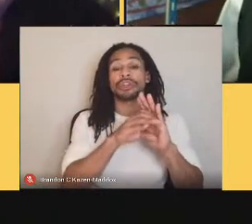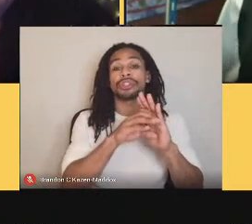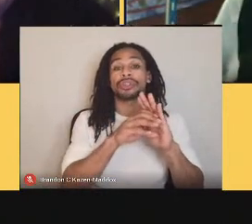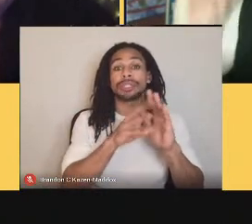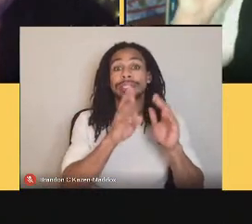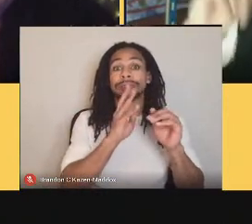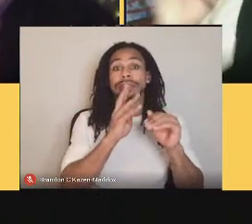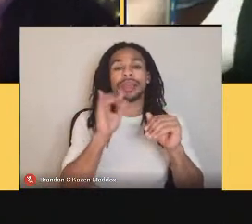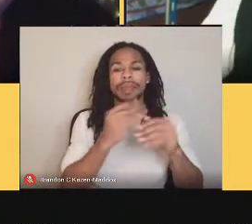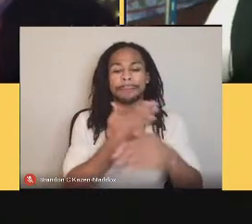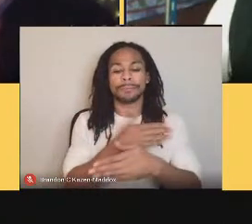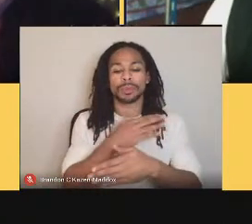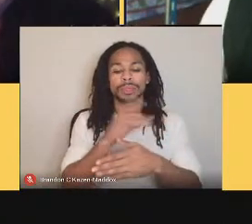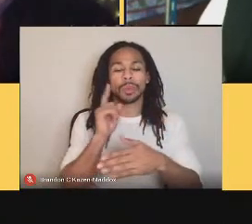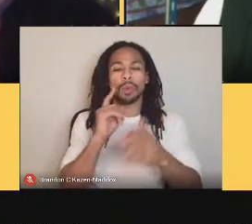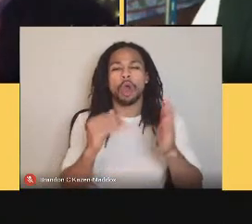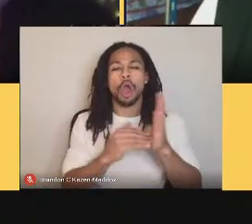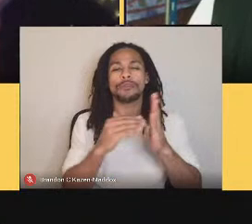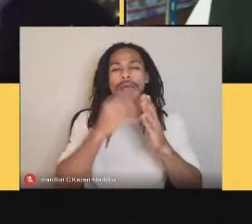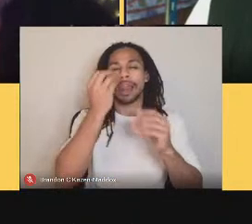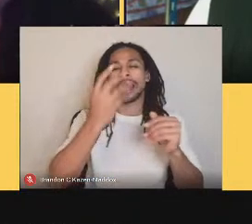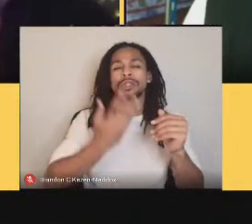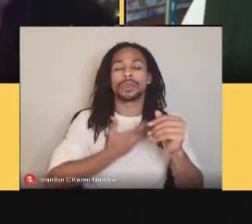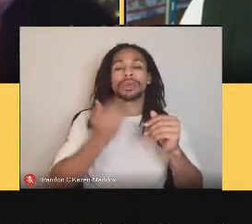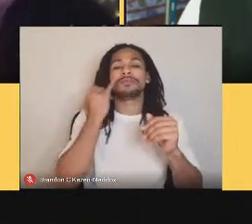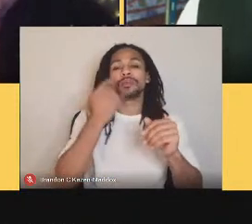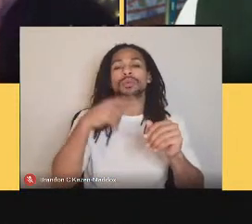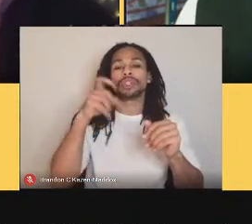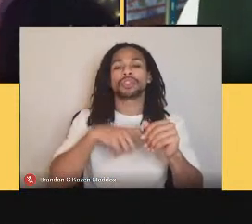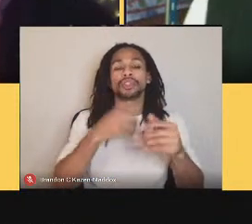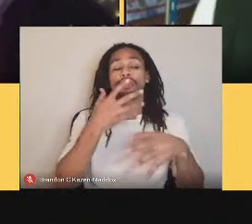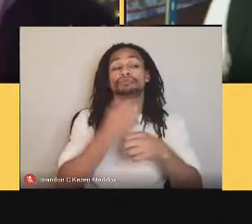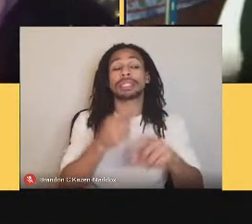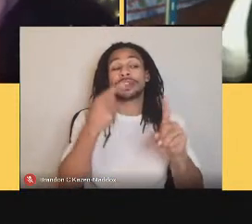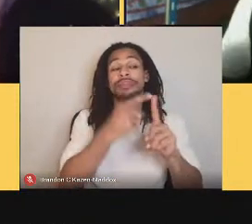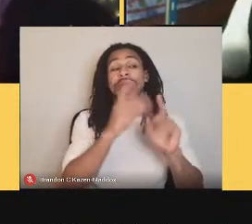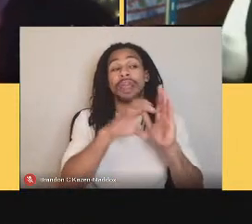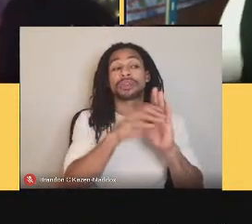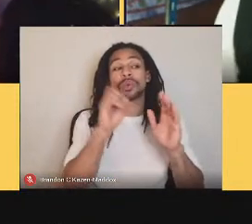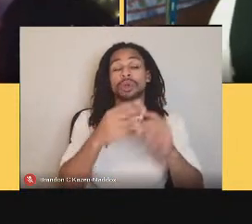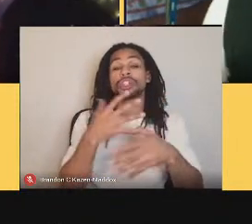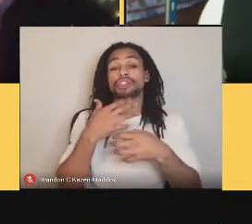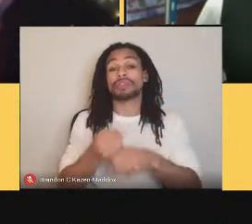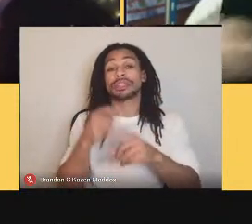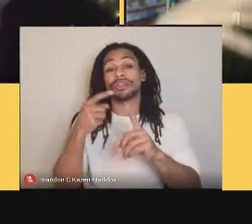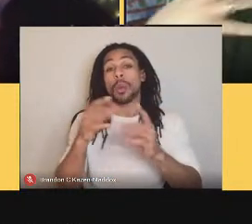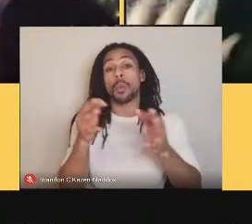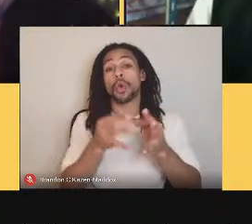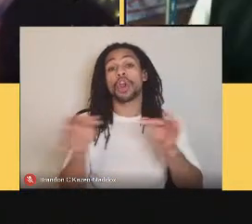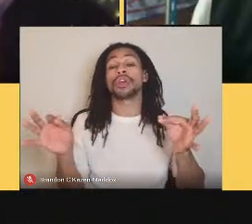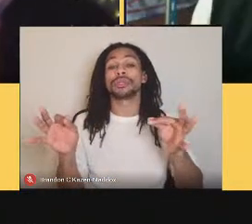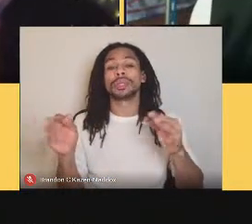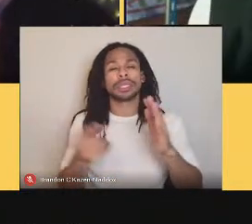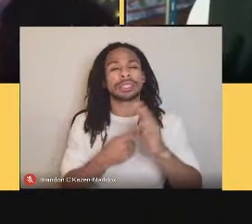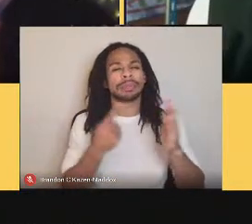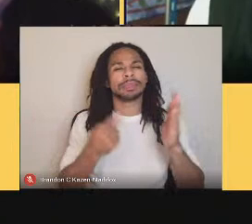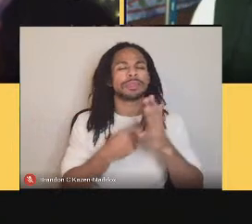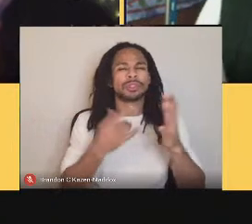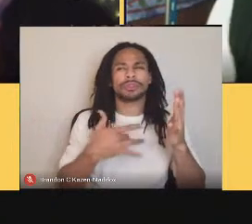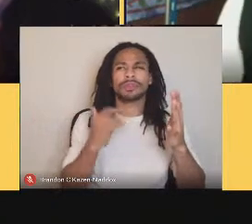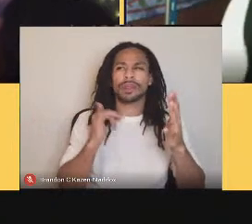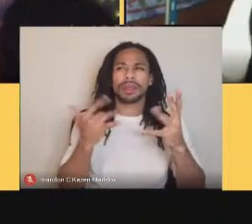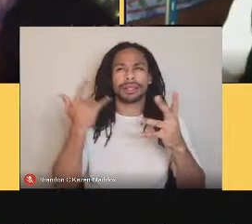tell us whether or not we should trust this character or trust these words. And it's something that's almost, you can't even really